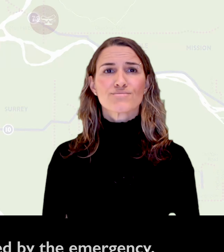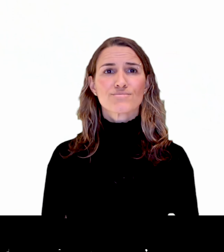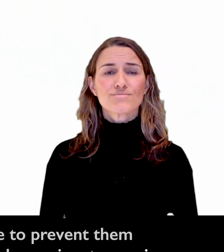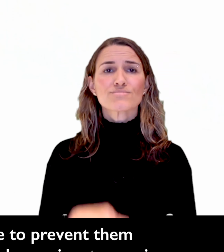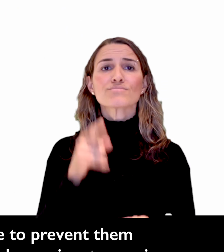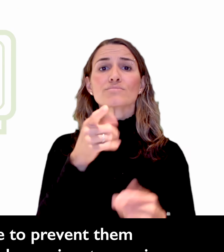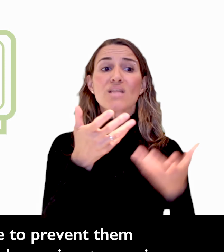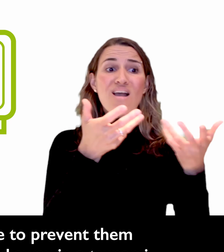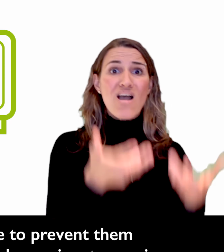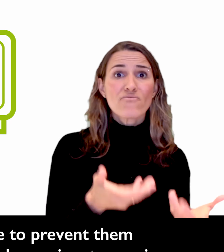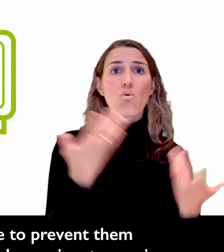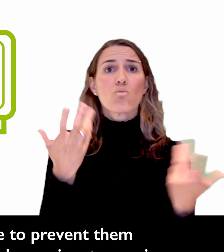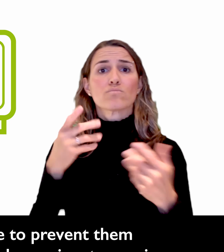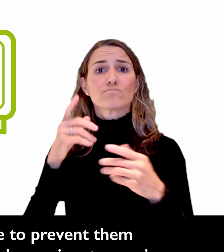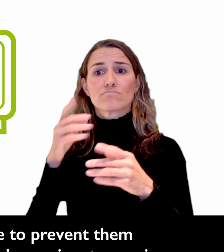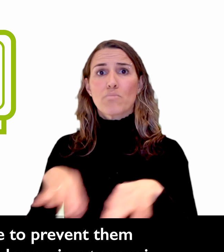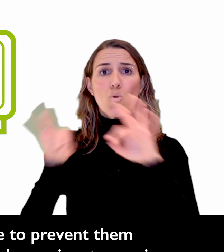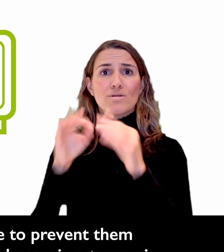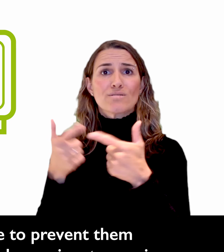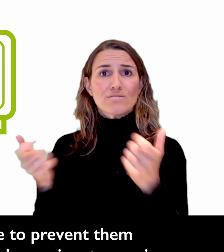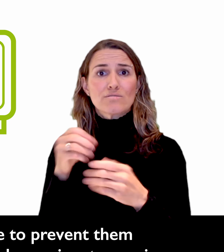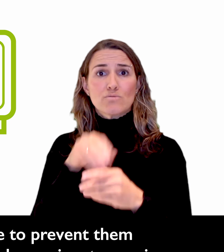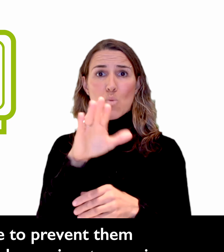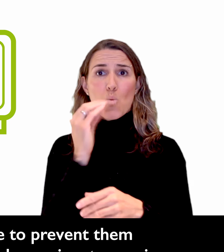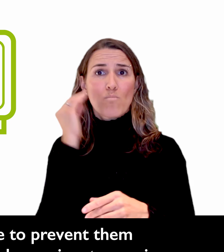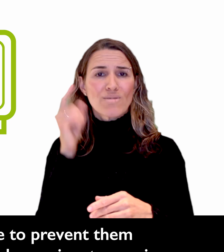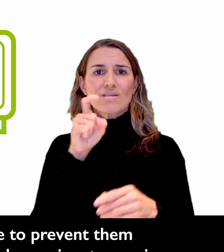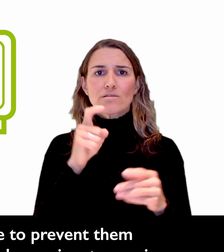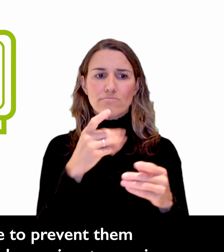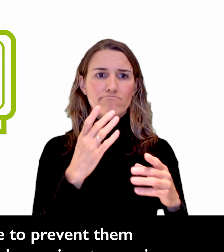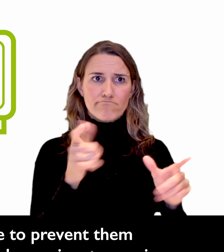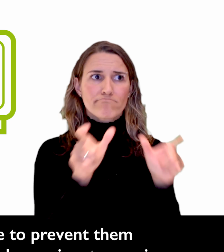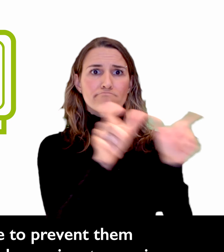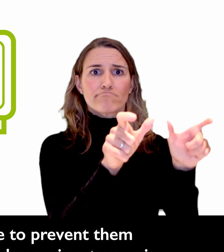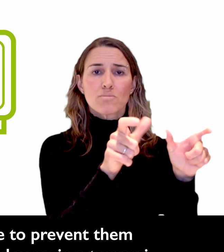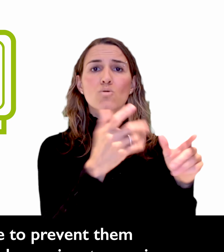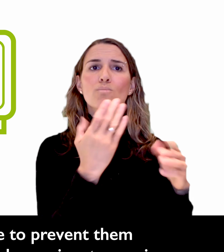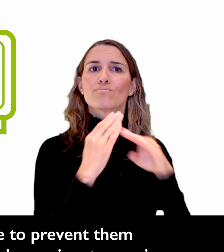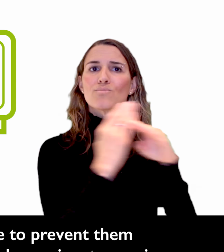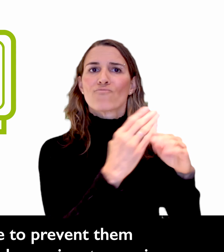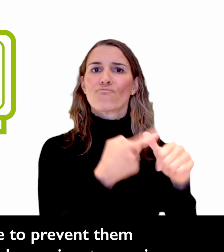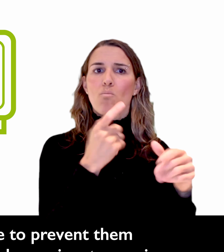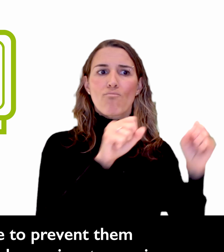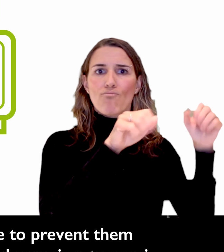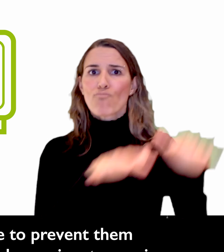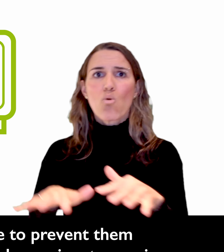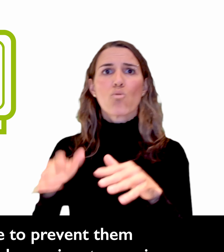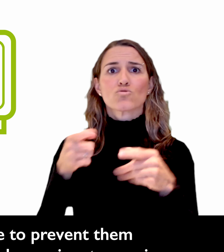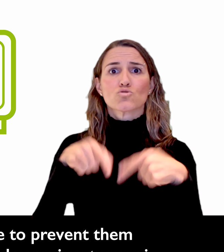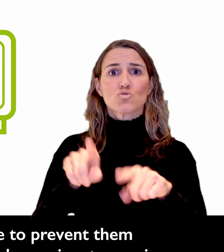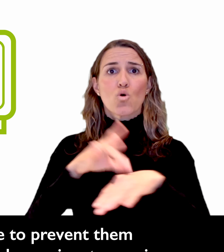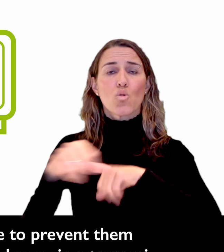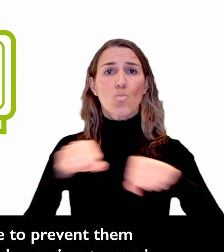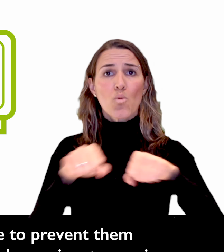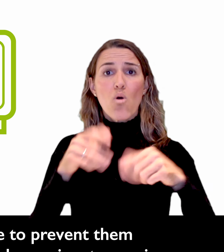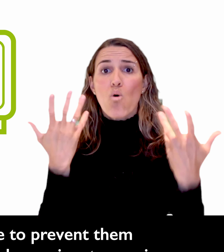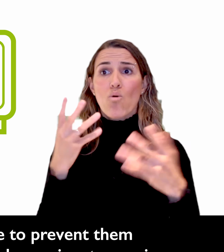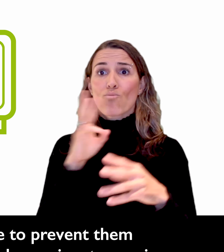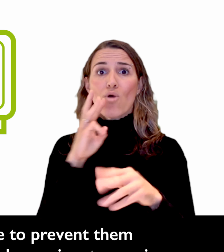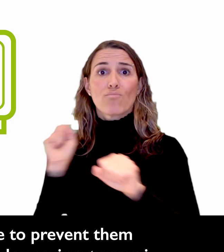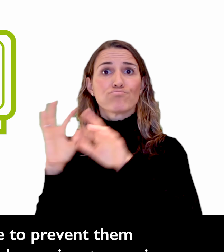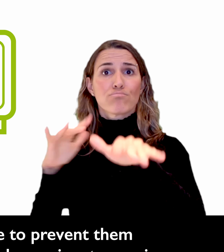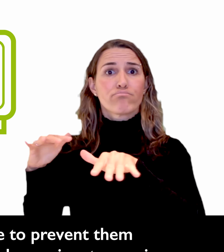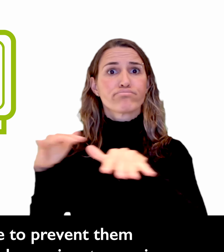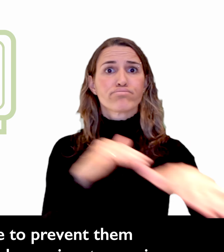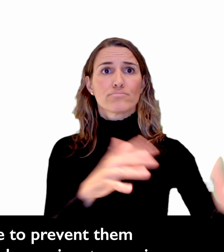emergency. Secure heavy or important items in your home to prevent them from falling during an earthquake or being washed away